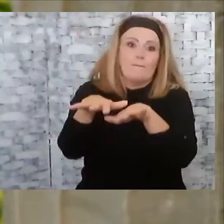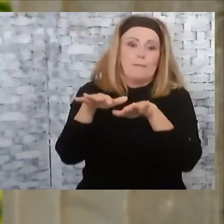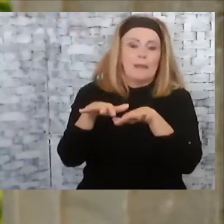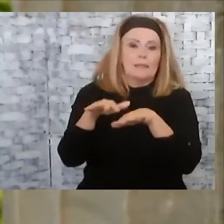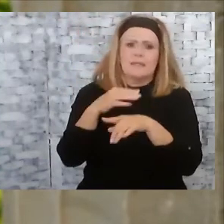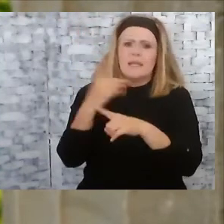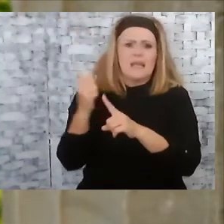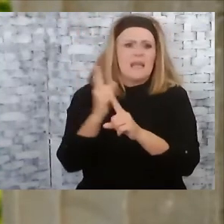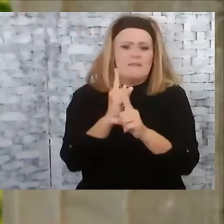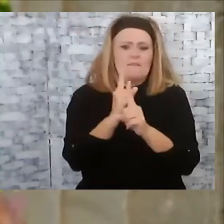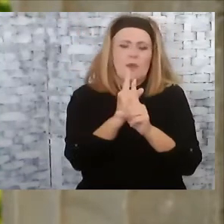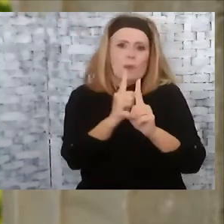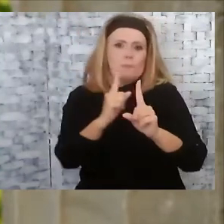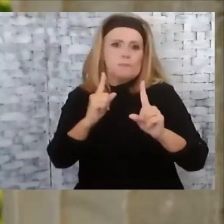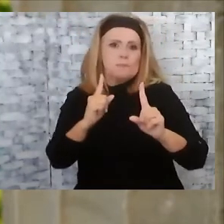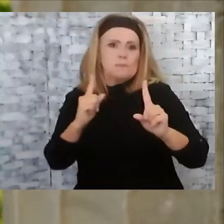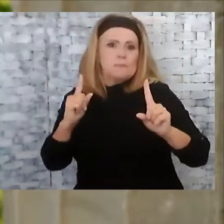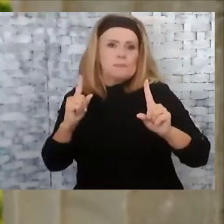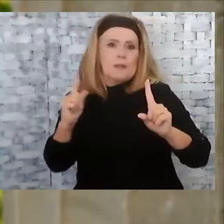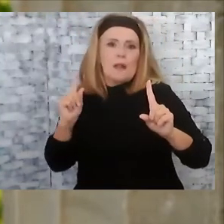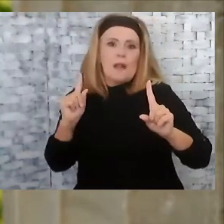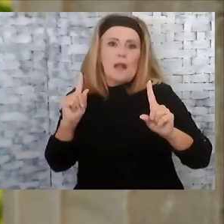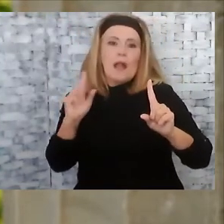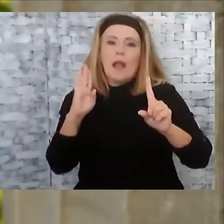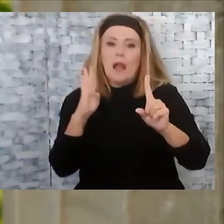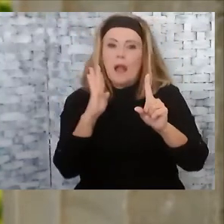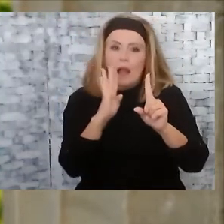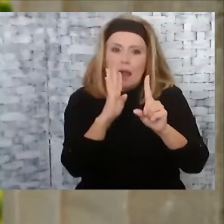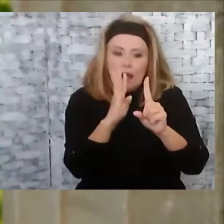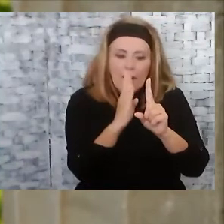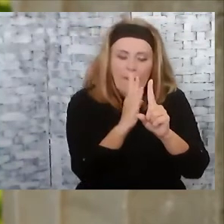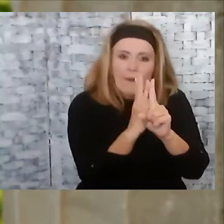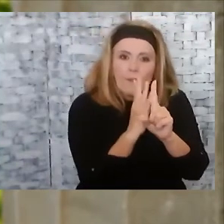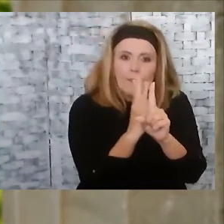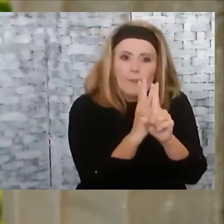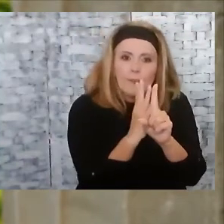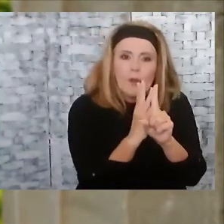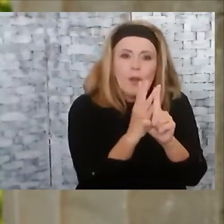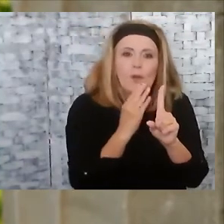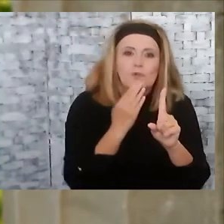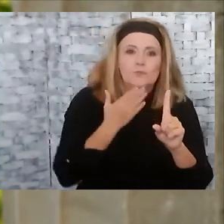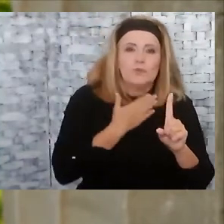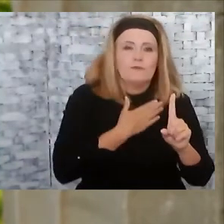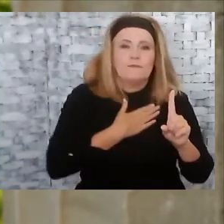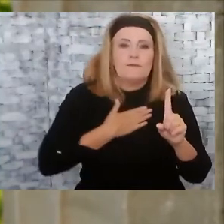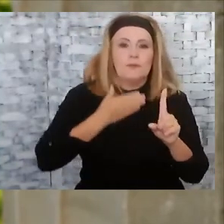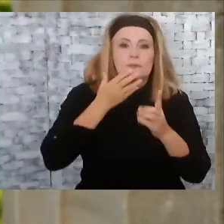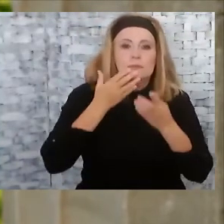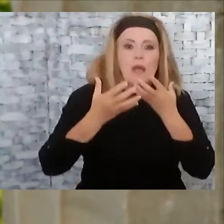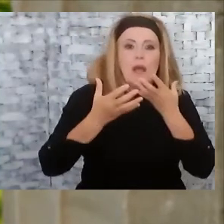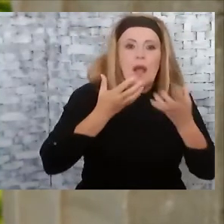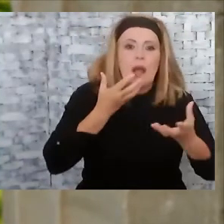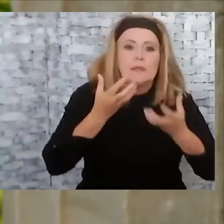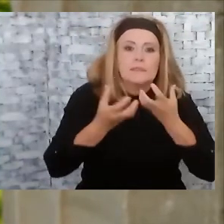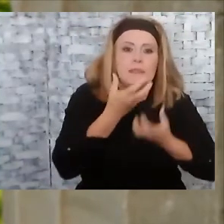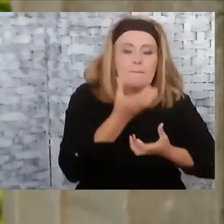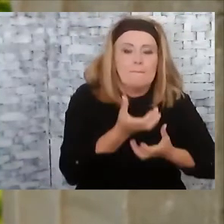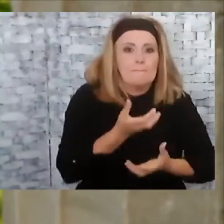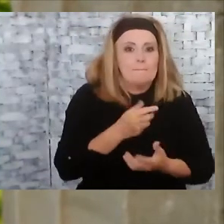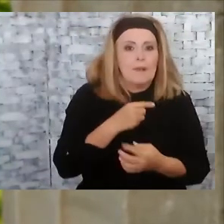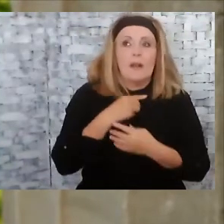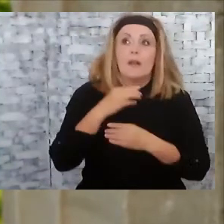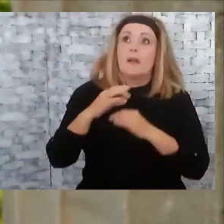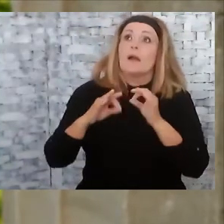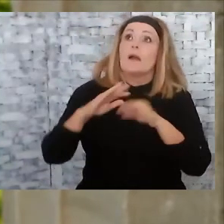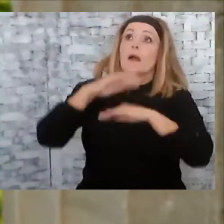following him distantly, but inhabited by and animated by his breath. So that just as in the first chapter of Acts, heaven and earth